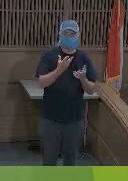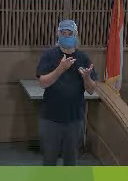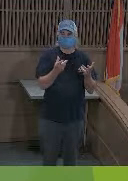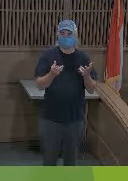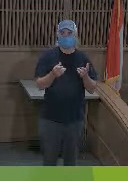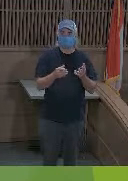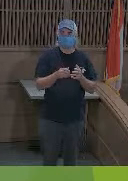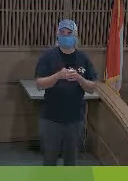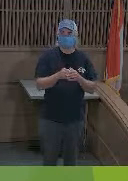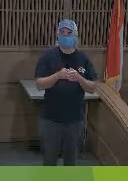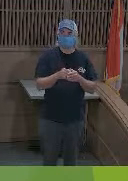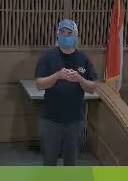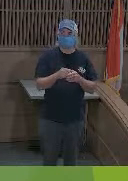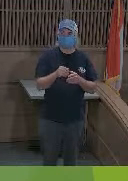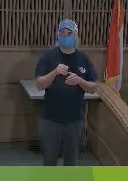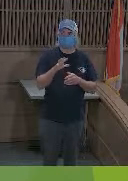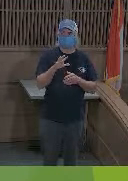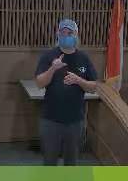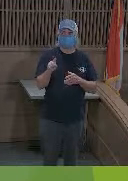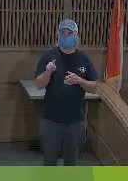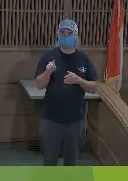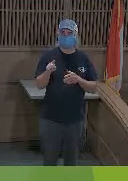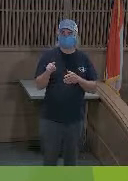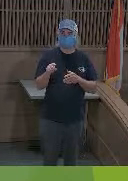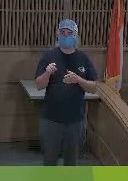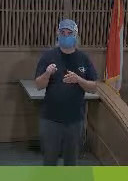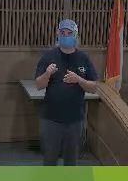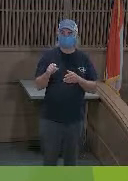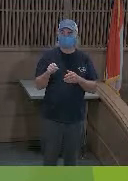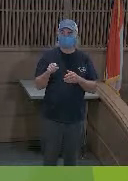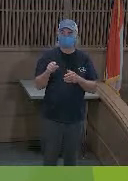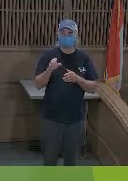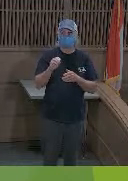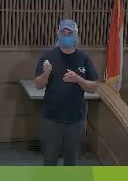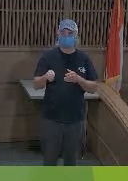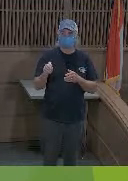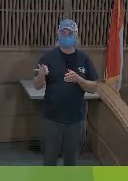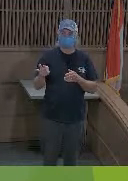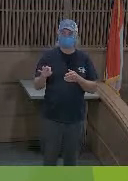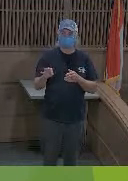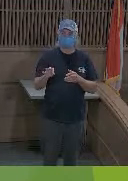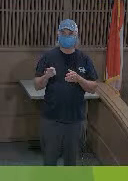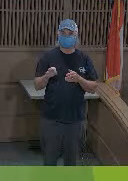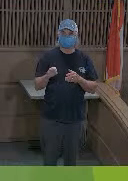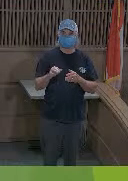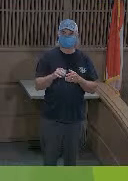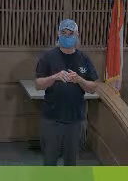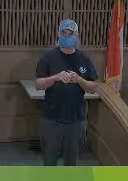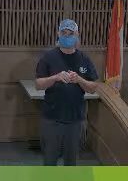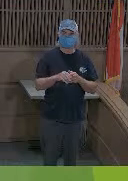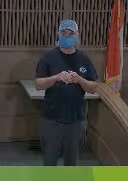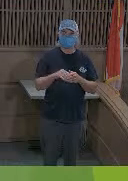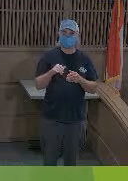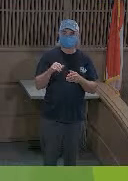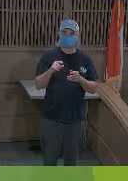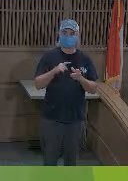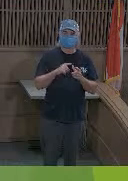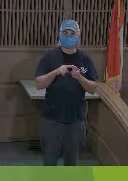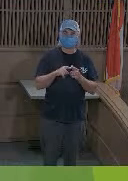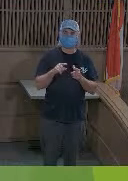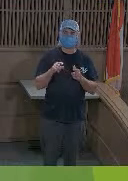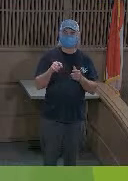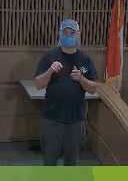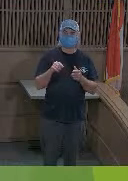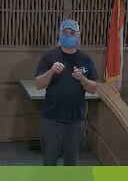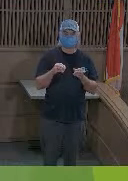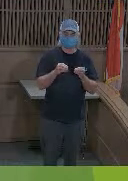African American, 45% Caucasian, and these are the patients who are admitted to the hospital, not people who are testing positive, female